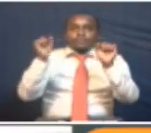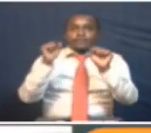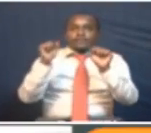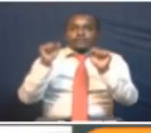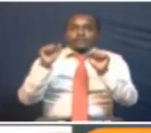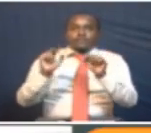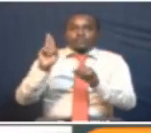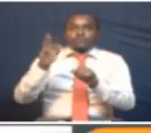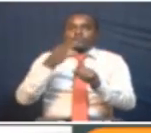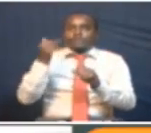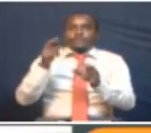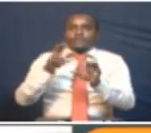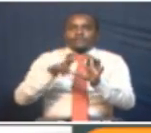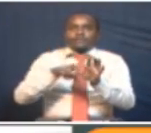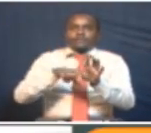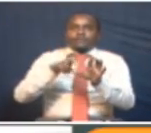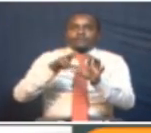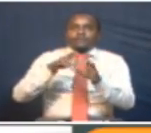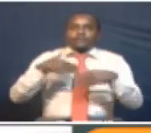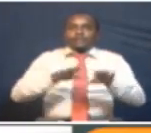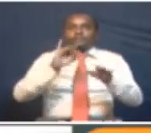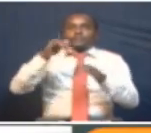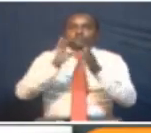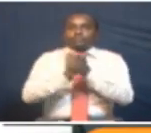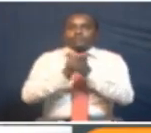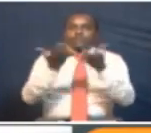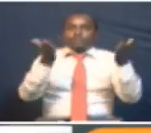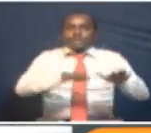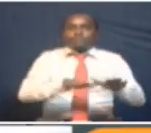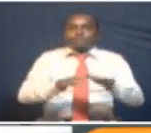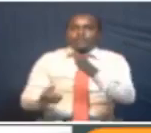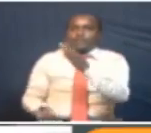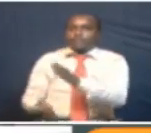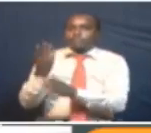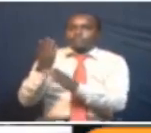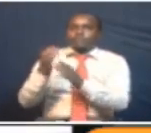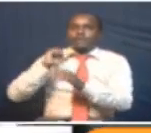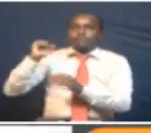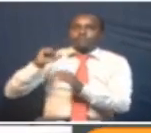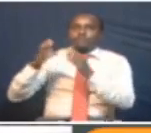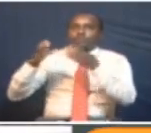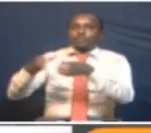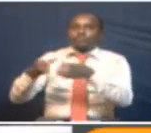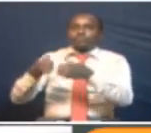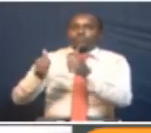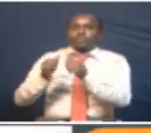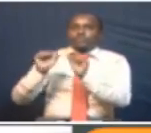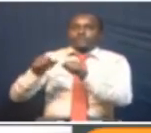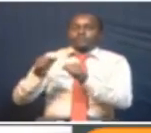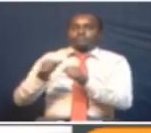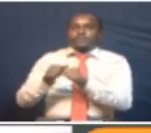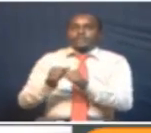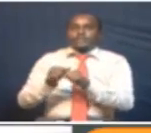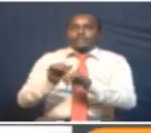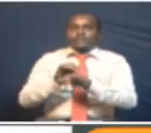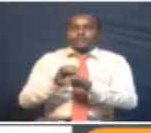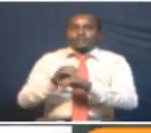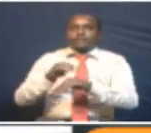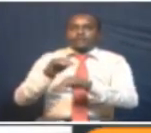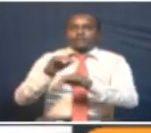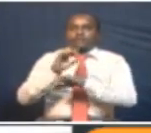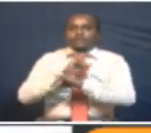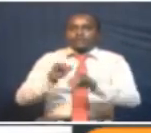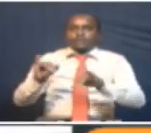leave Jubilee to collapse and form a political wing that can bring sanity to the Republic. Though